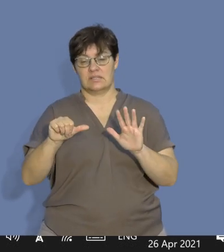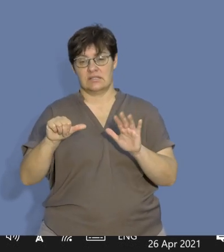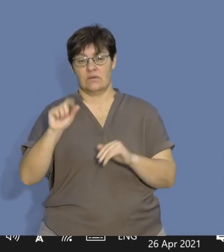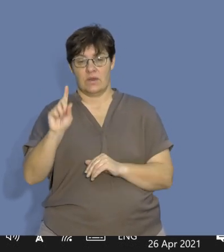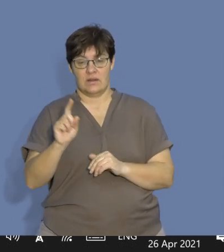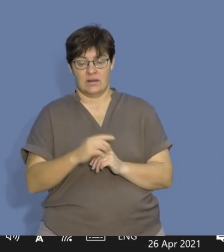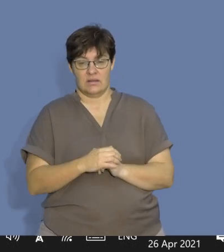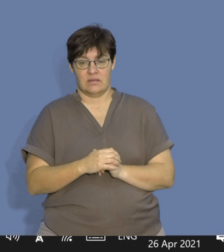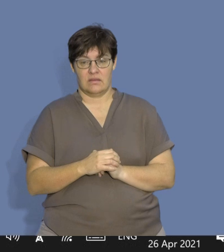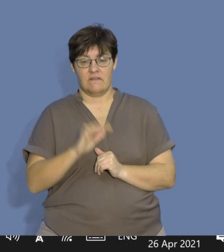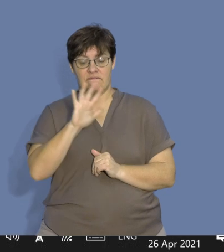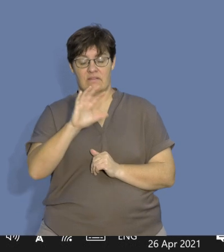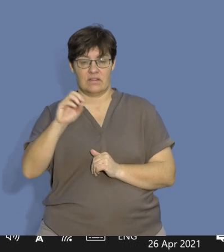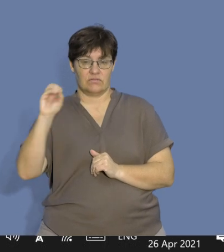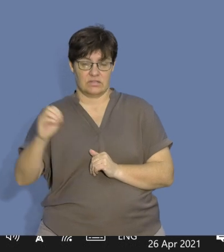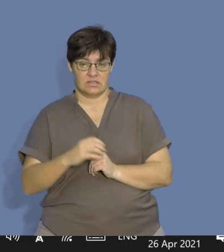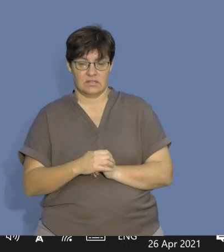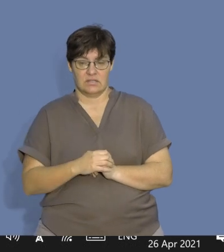plus